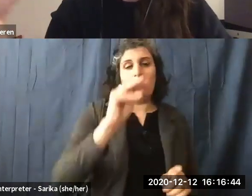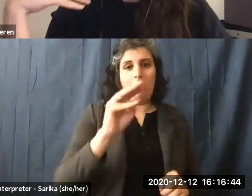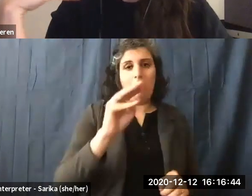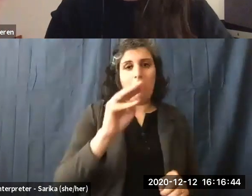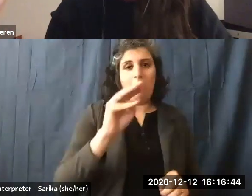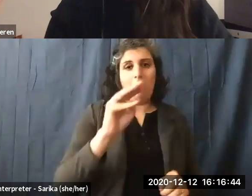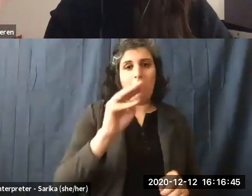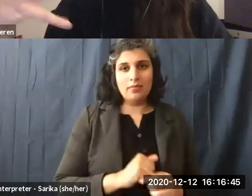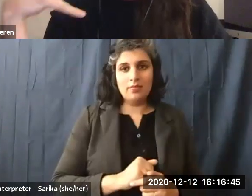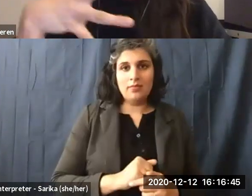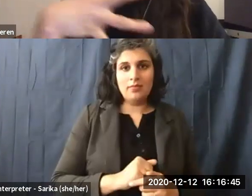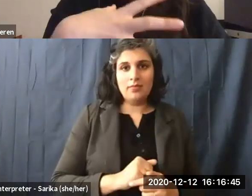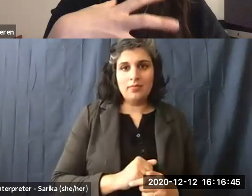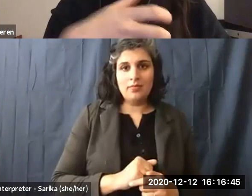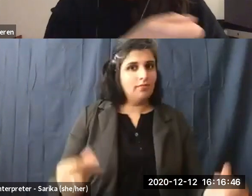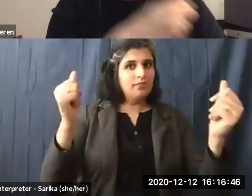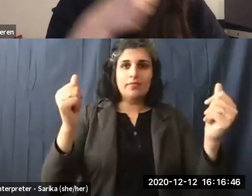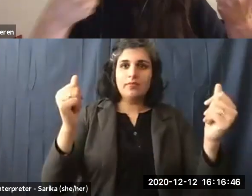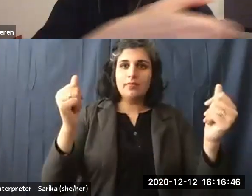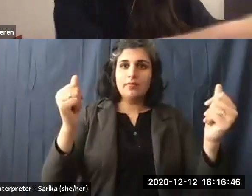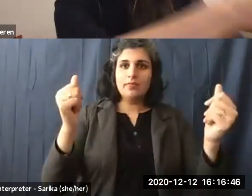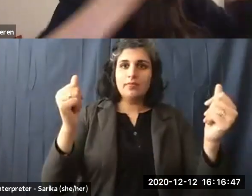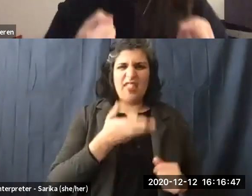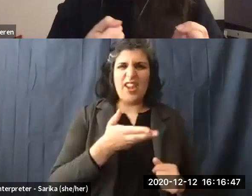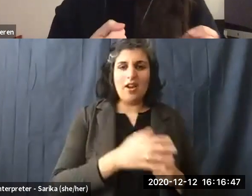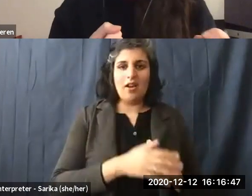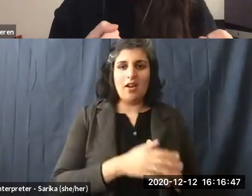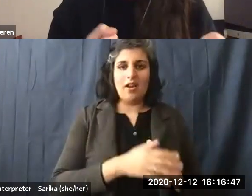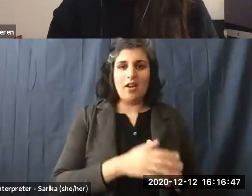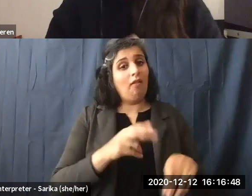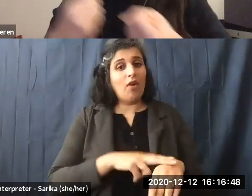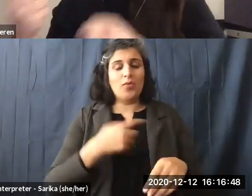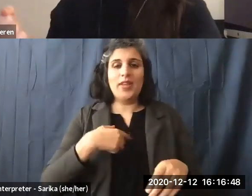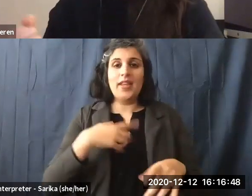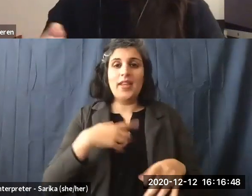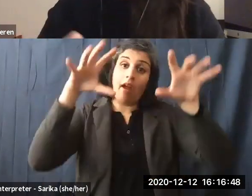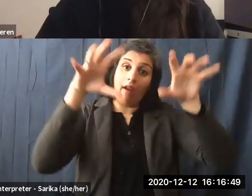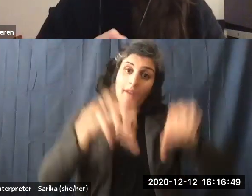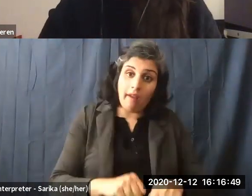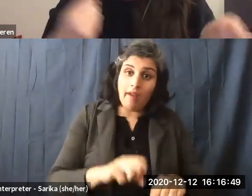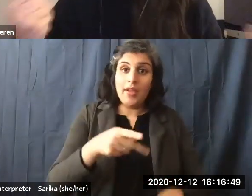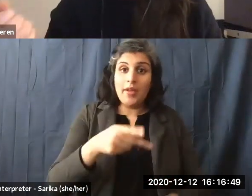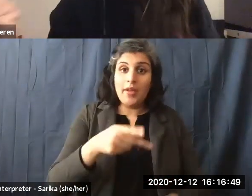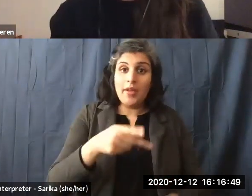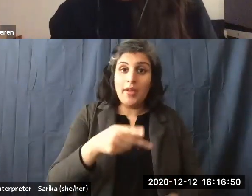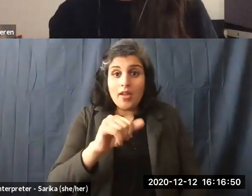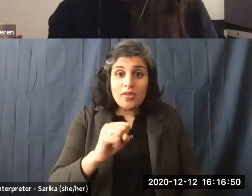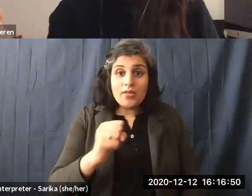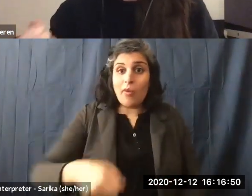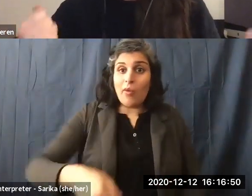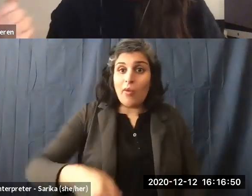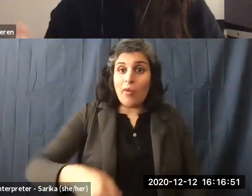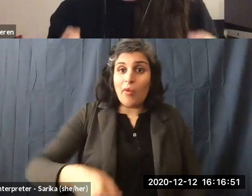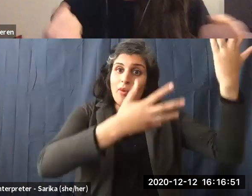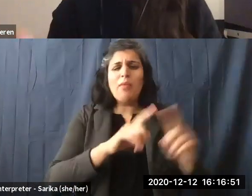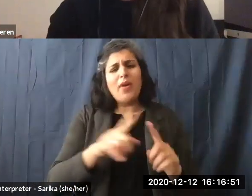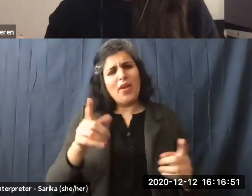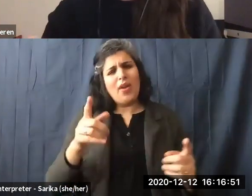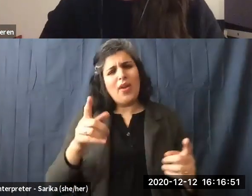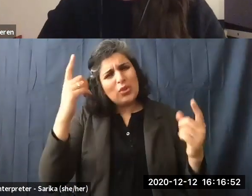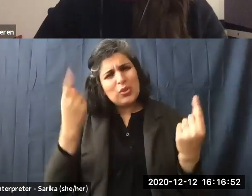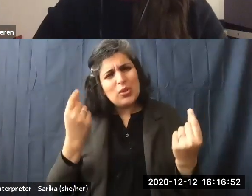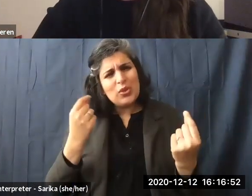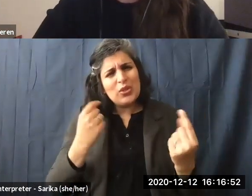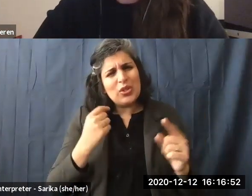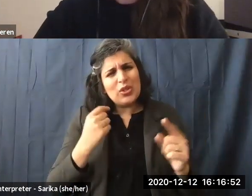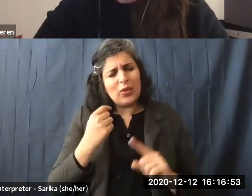those things are just, I mean, they're there. And of course, we can kind of tear down Picasso and throw it, but like, also, what should we do, you know, as people who work in